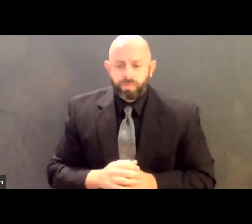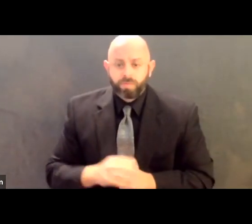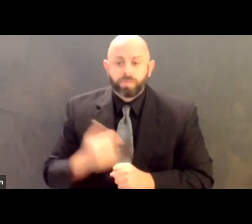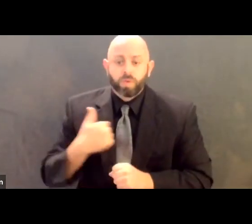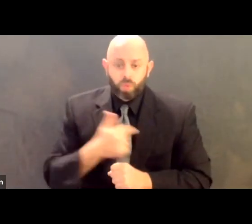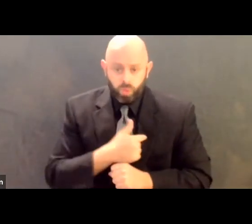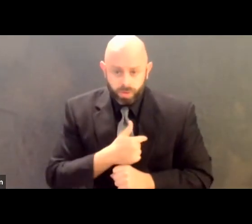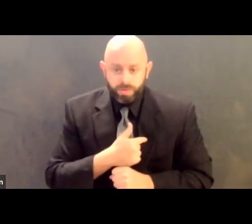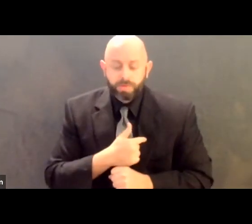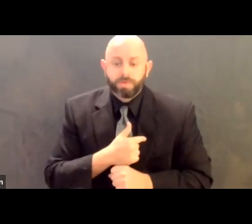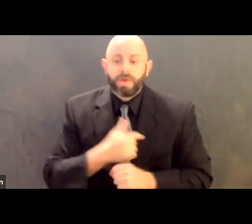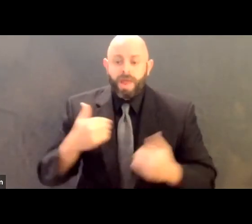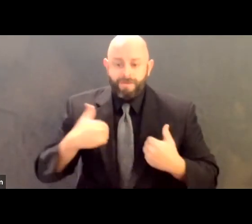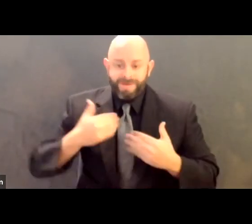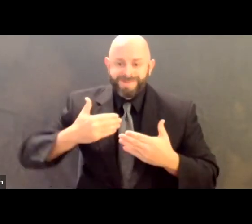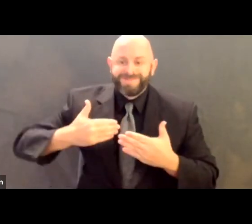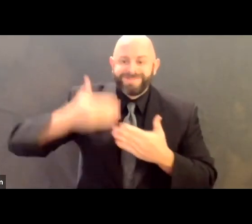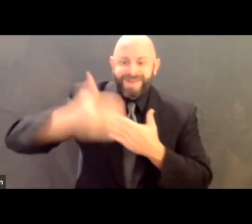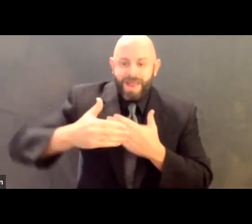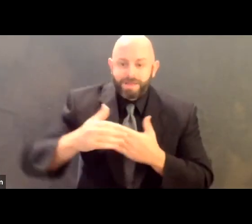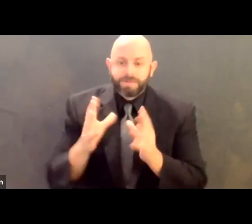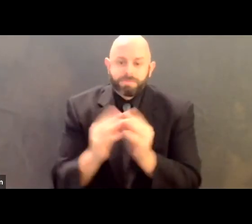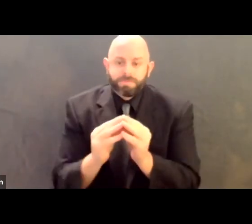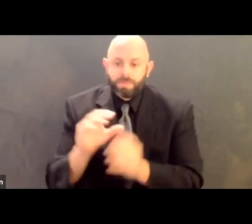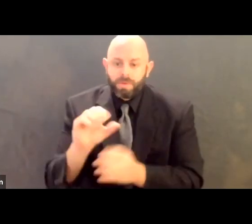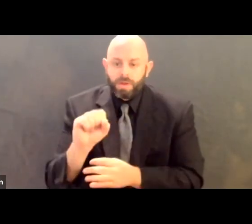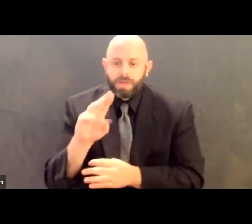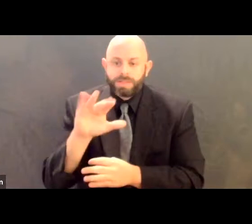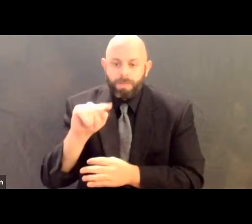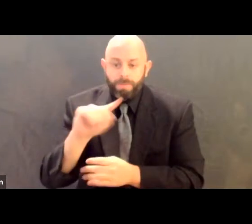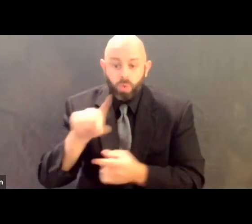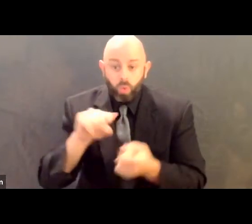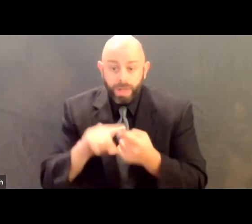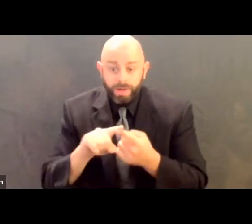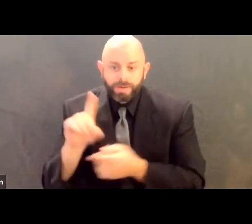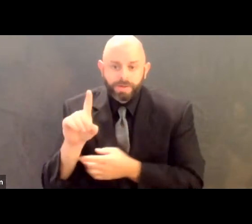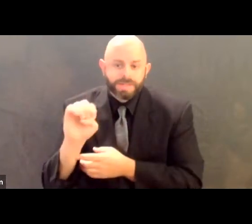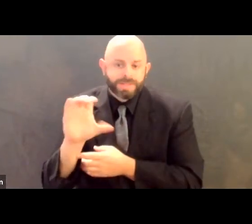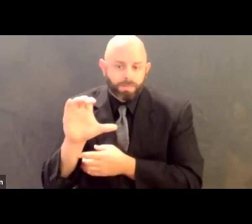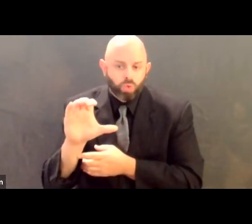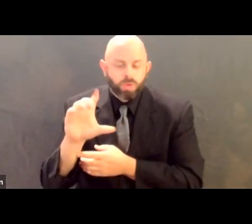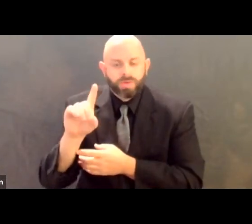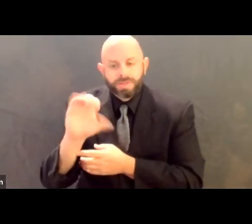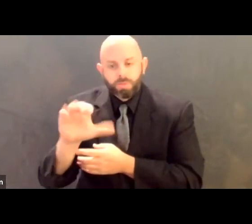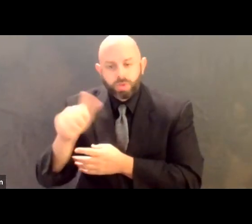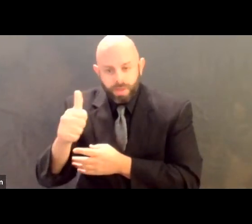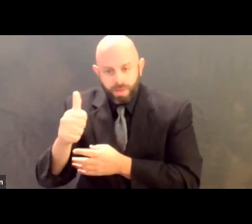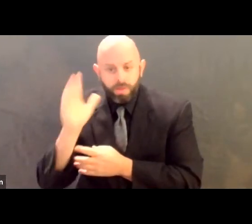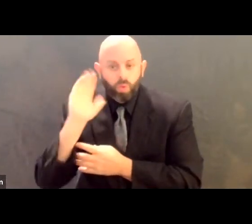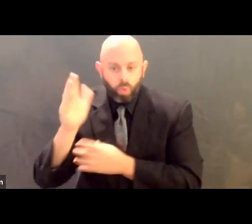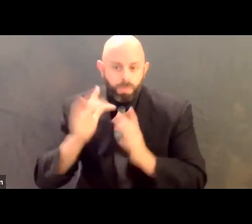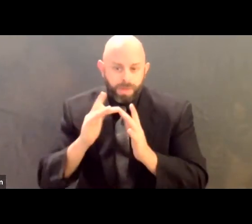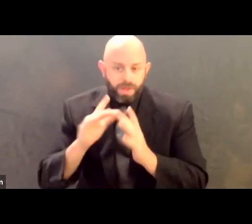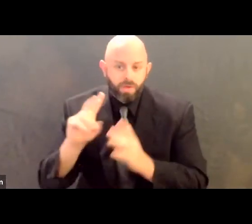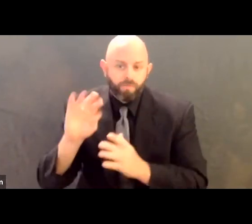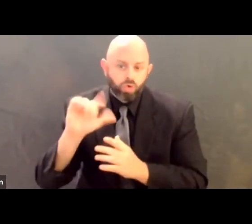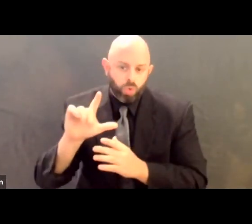have our next summit meeting in December of this year, on December the 10th. It will be virtual, of course, just like